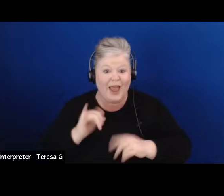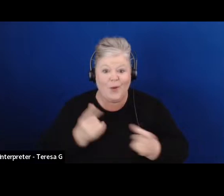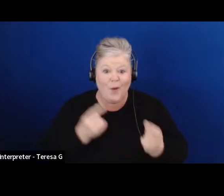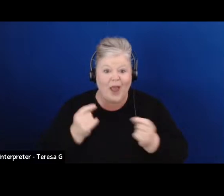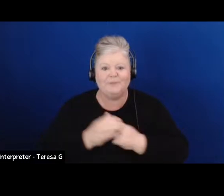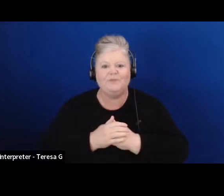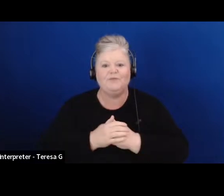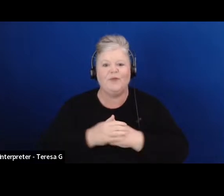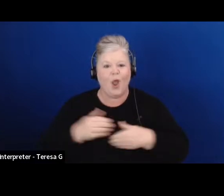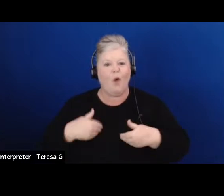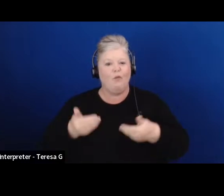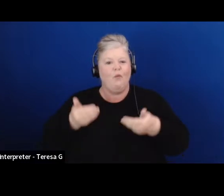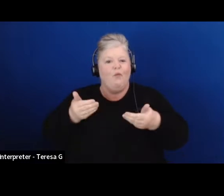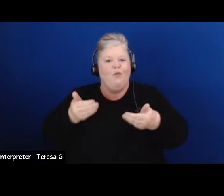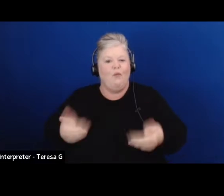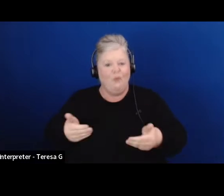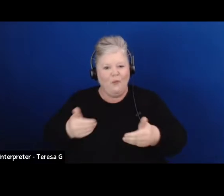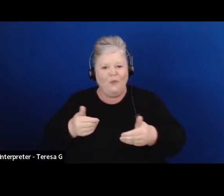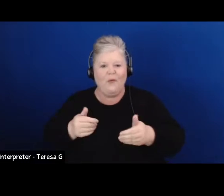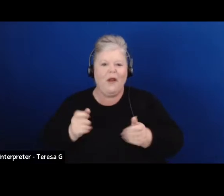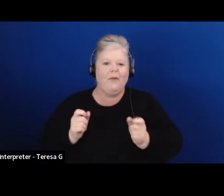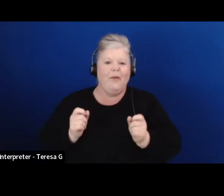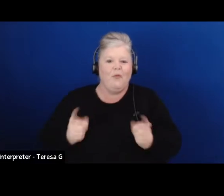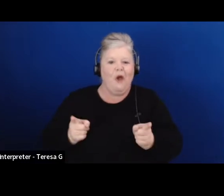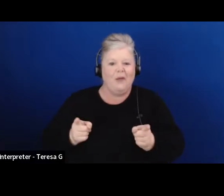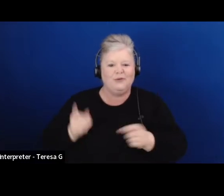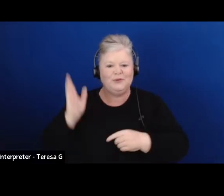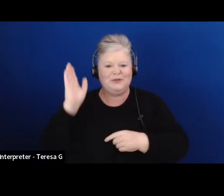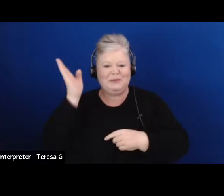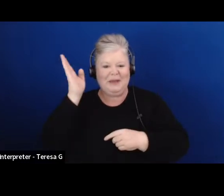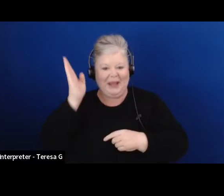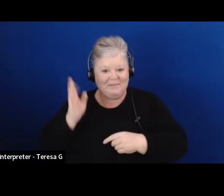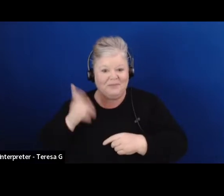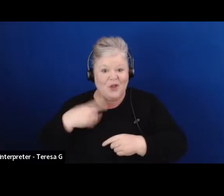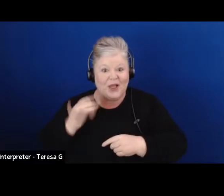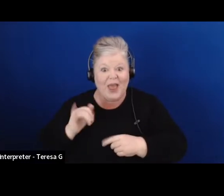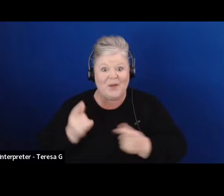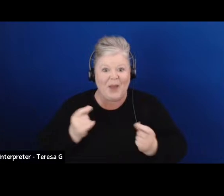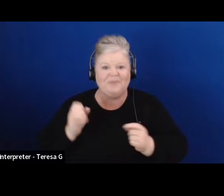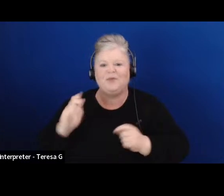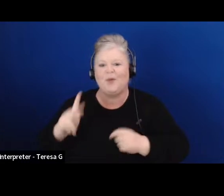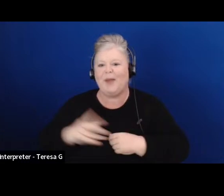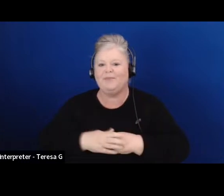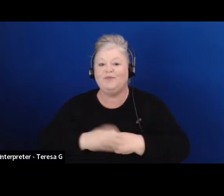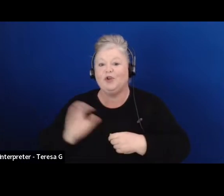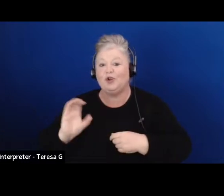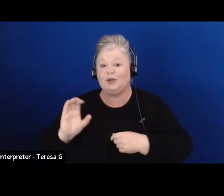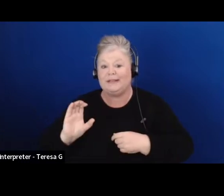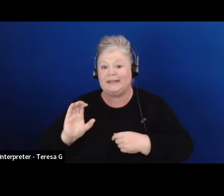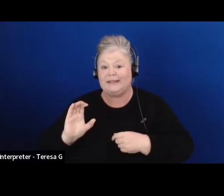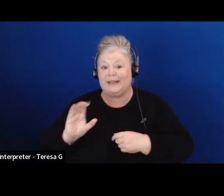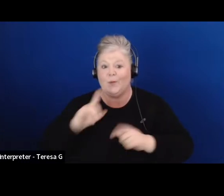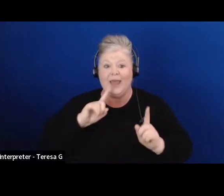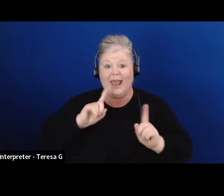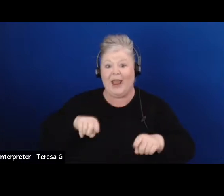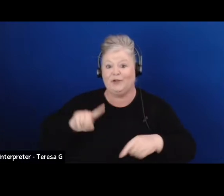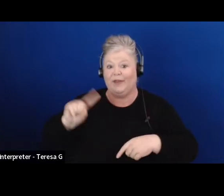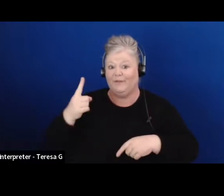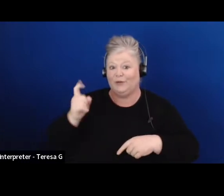impromptu speaking session. I'm going to demonstrate it. Christy is going to answer the first